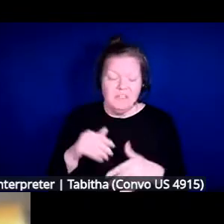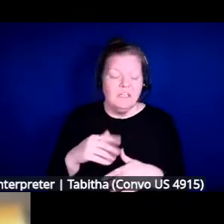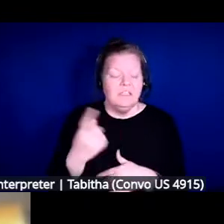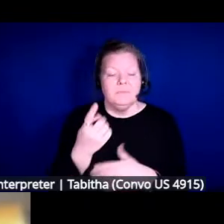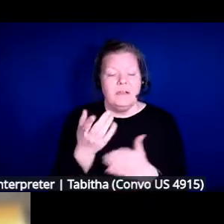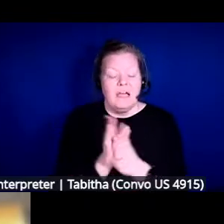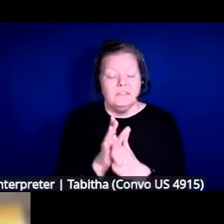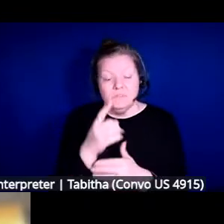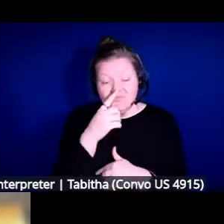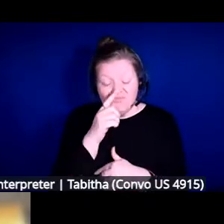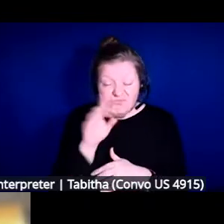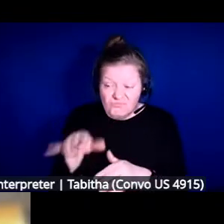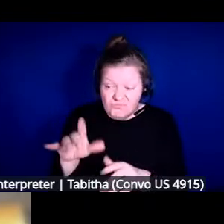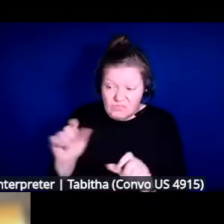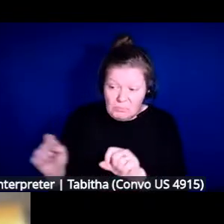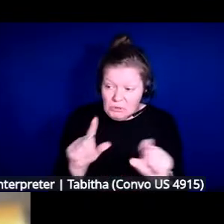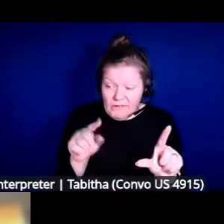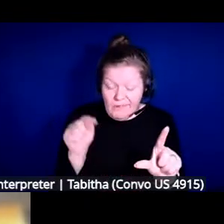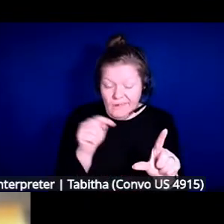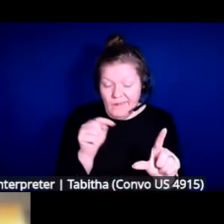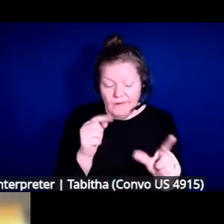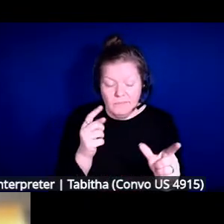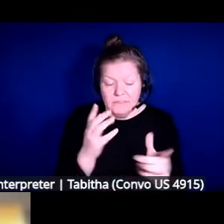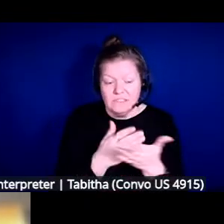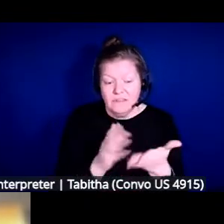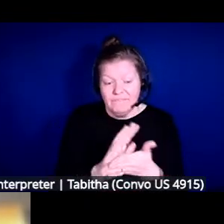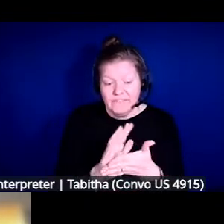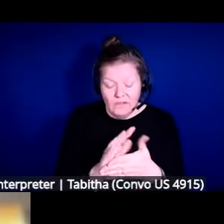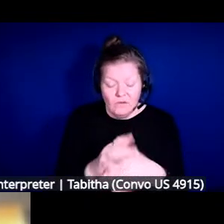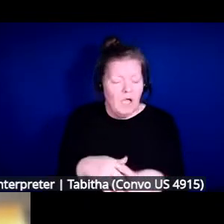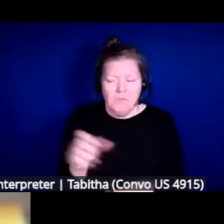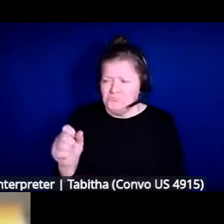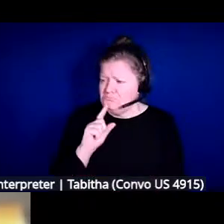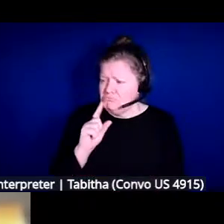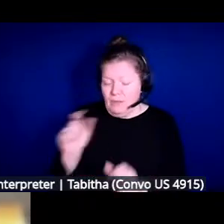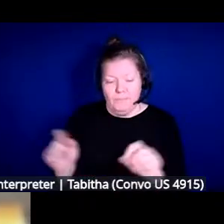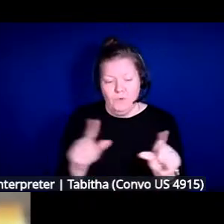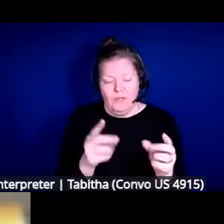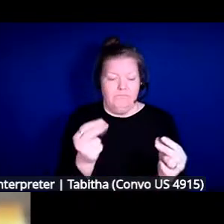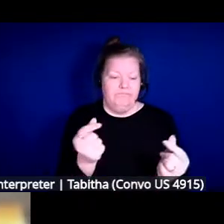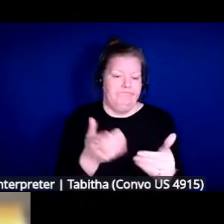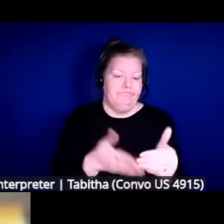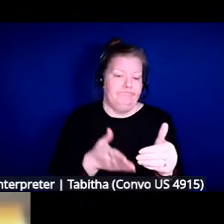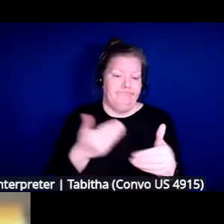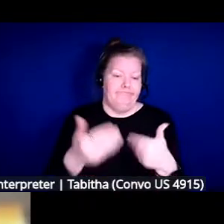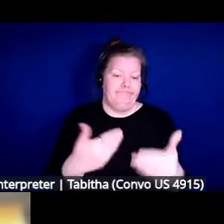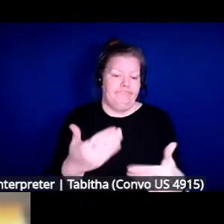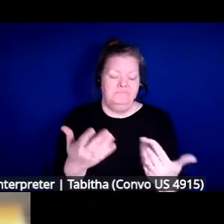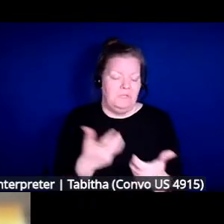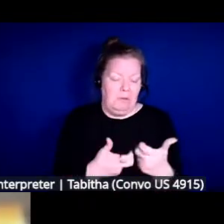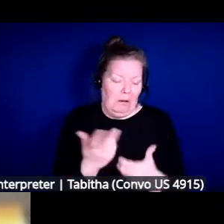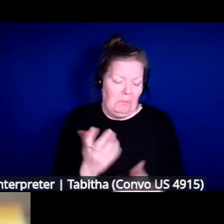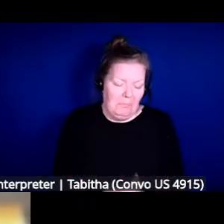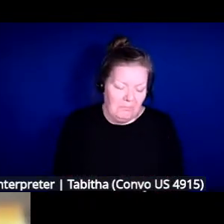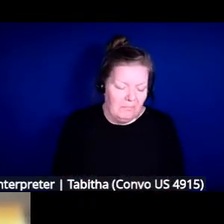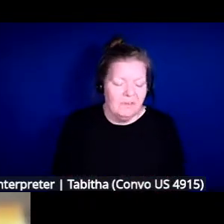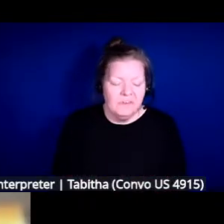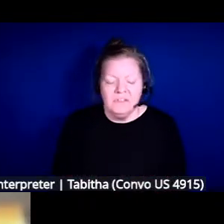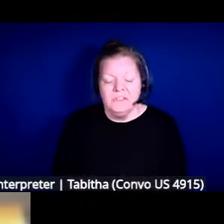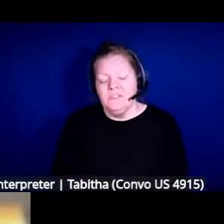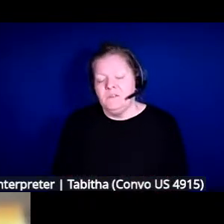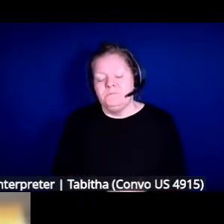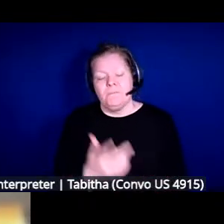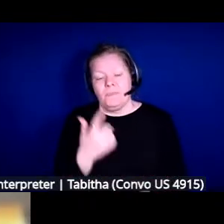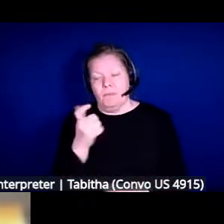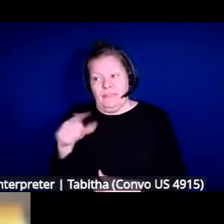Someone asked me if I could put up some video. I was like, yeah, sure. I pulled it up. Boom, done. Not a problem.